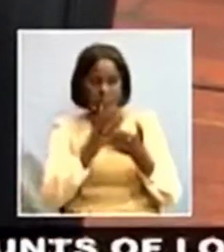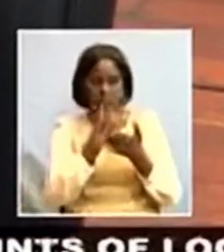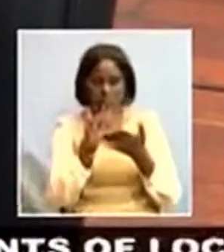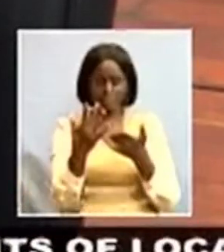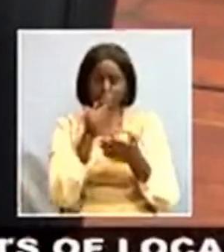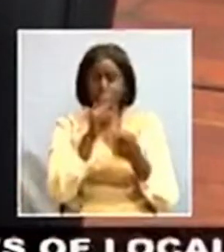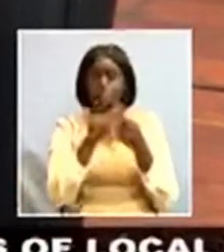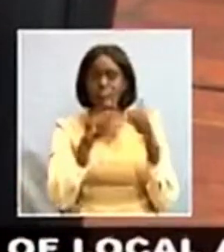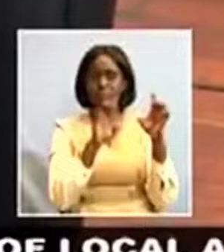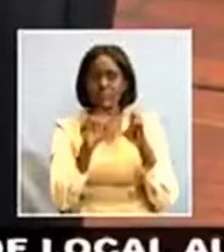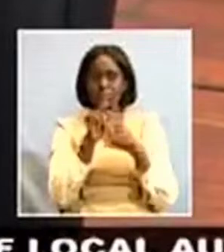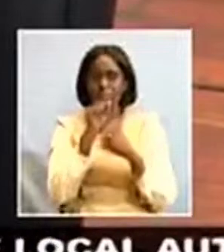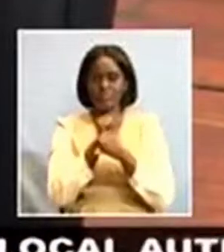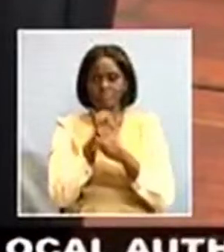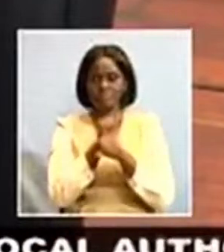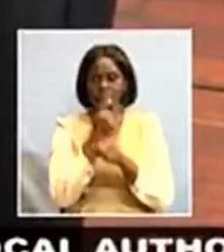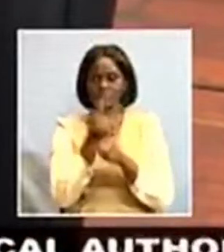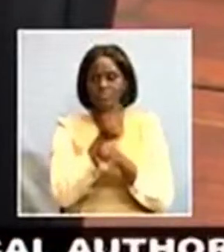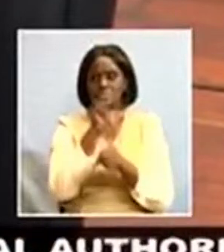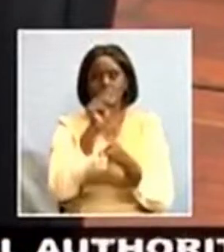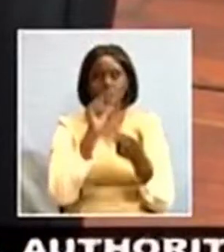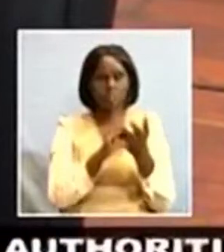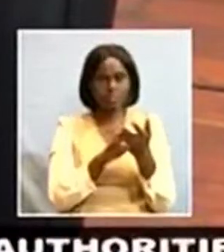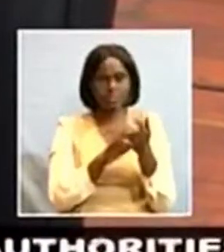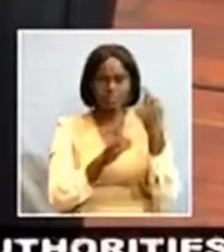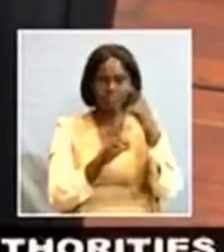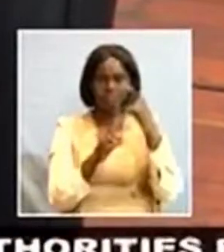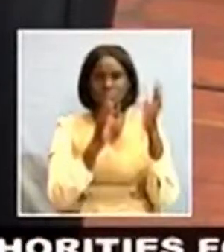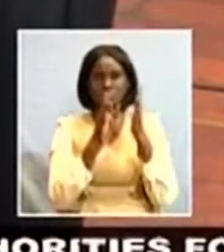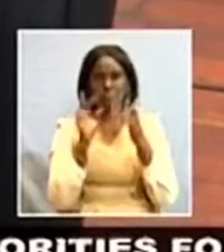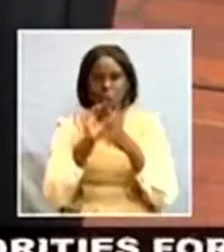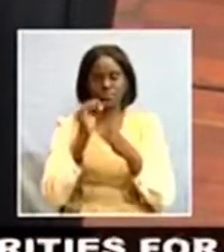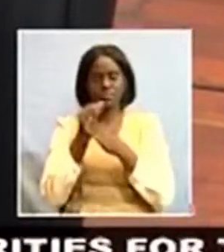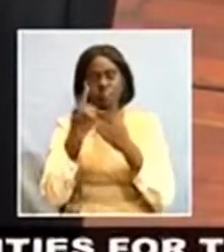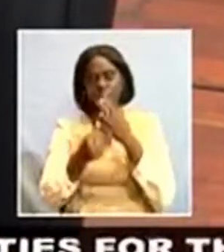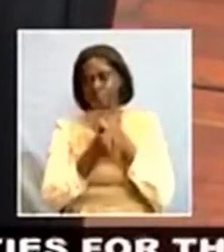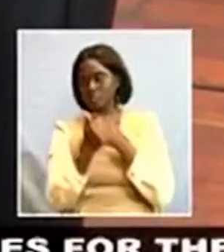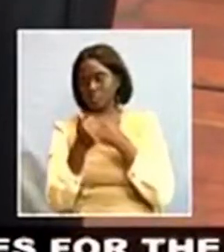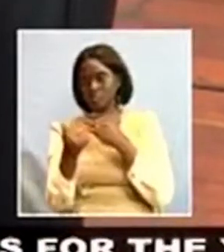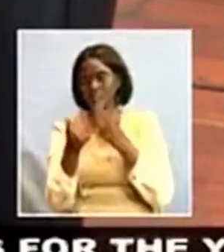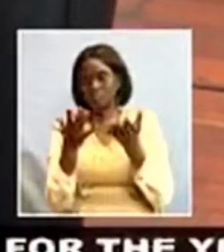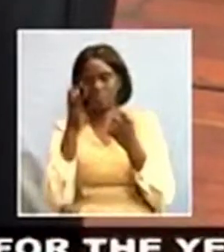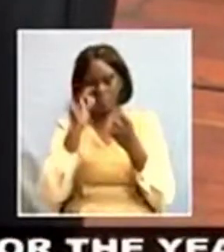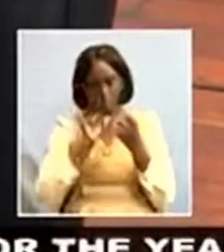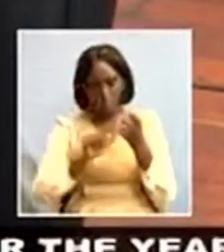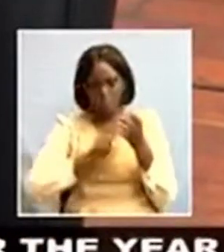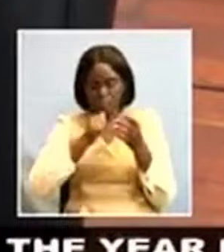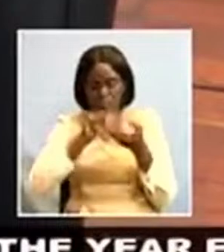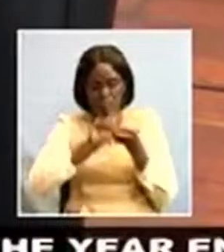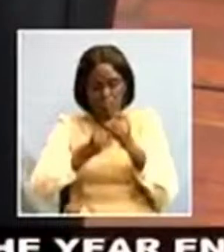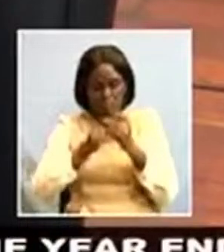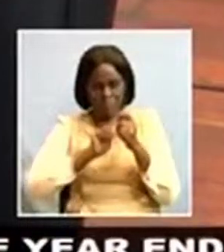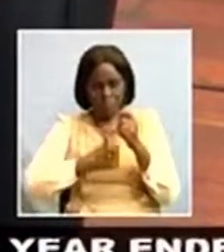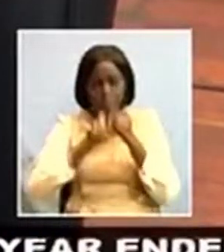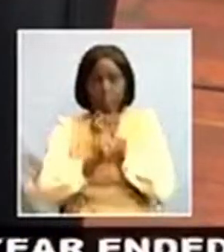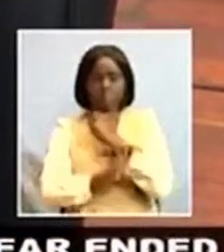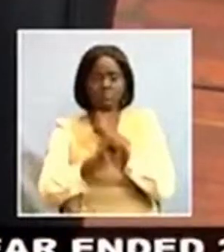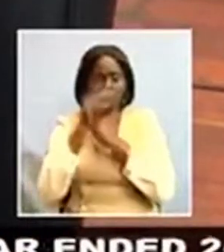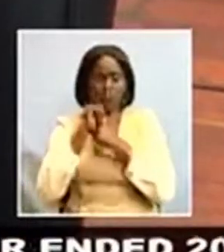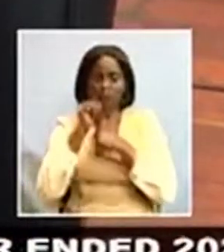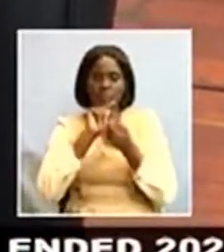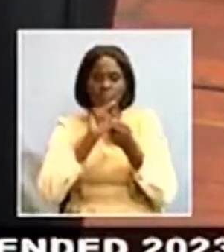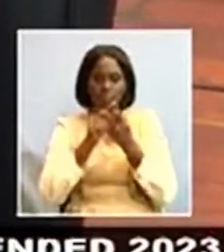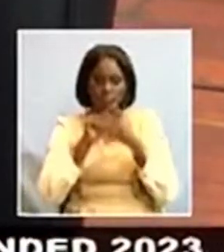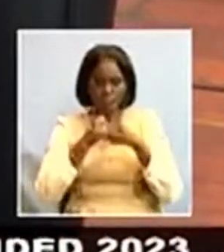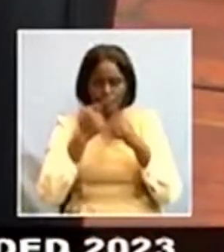job is only 30,000 for logistics or whatever. Why don't we change as a country so that